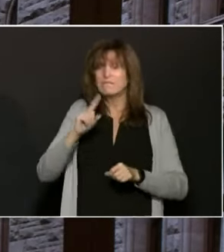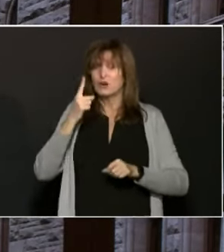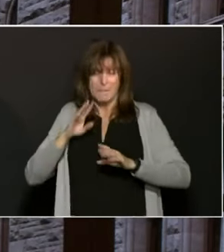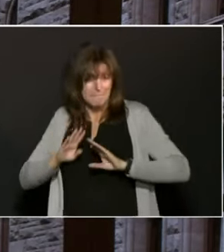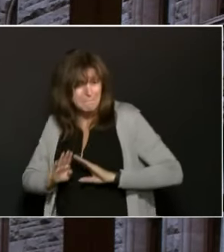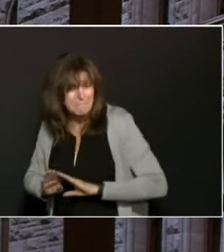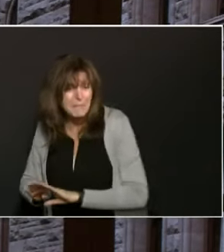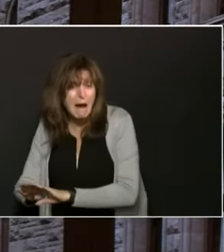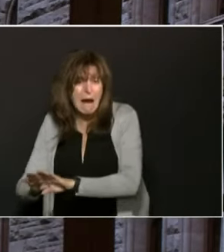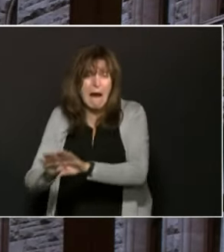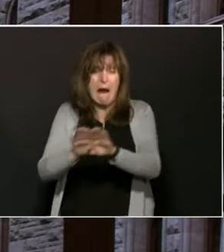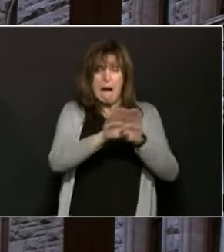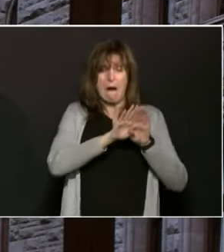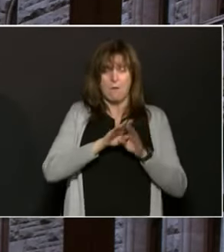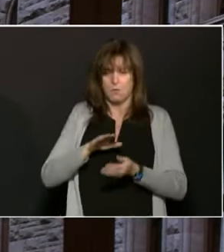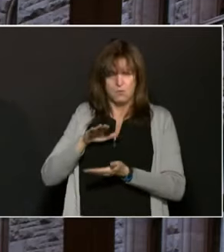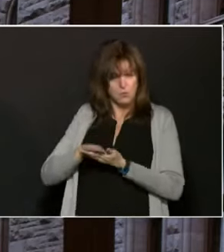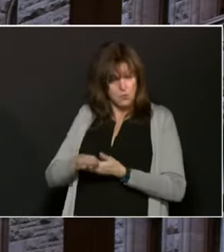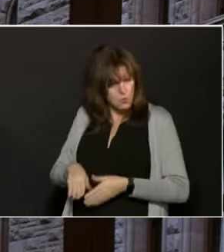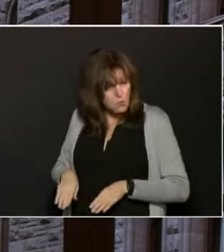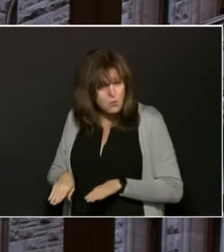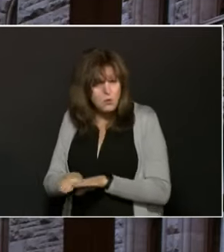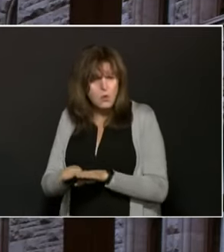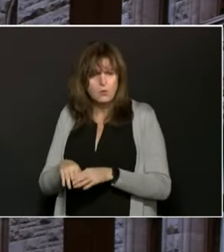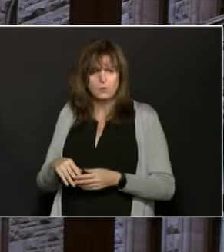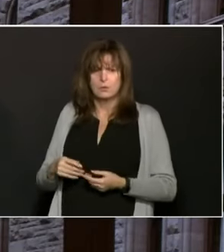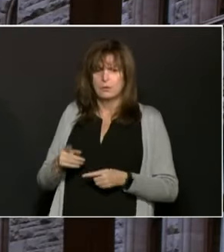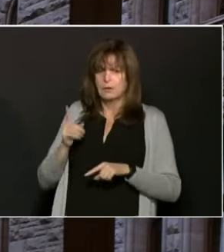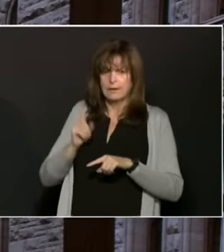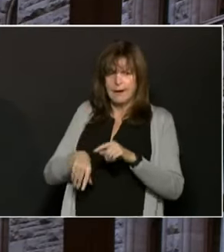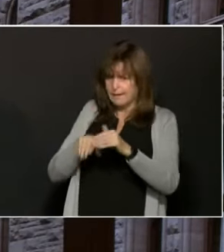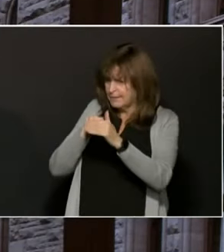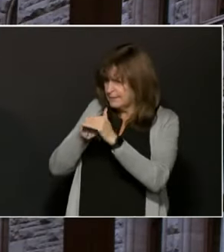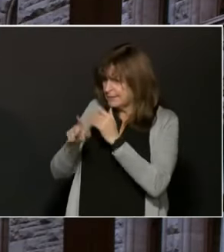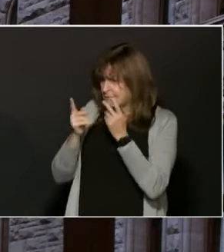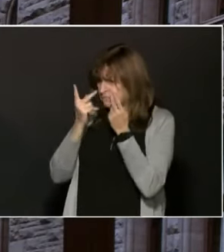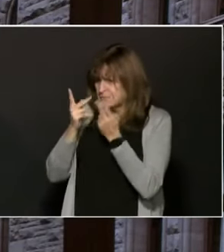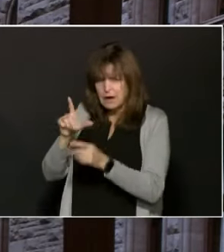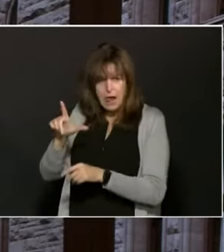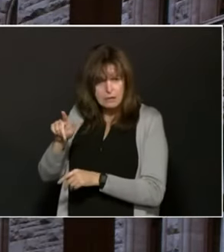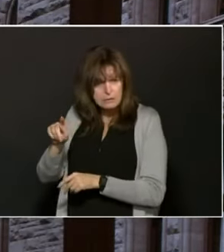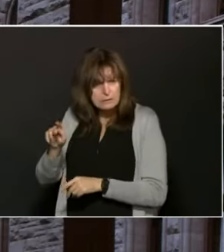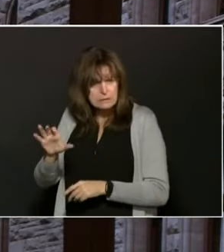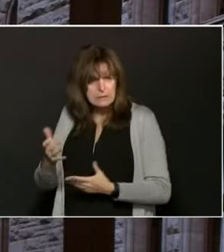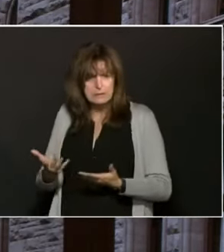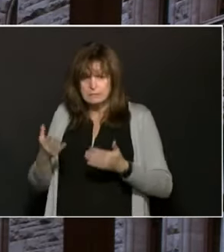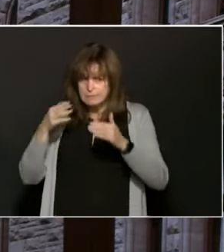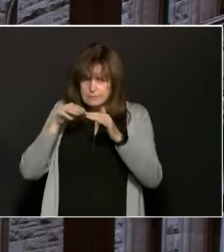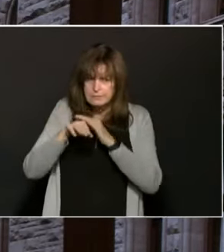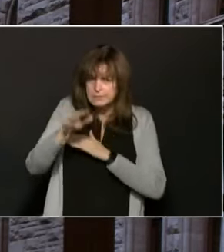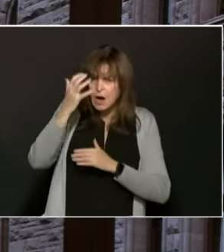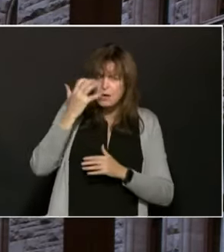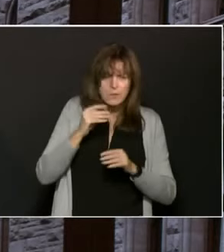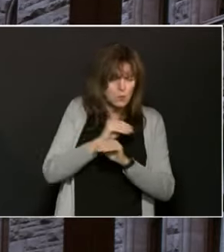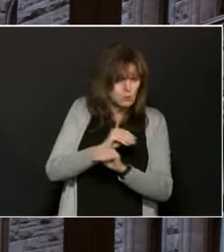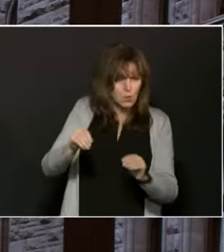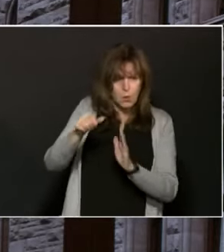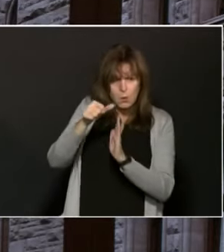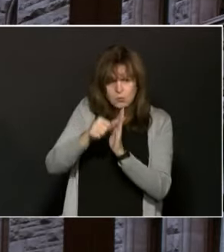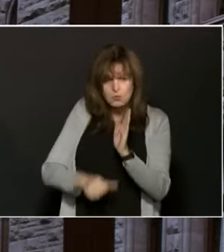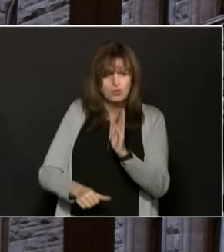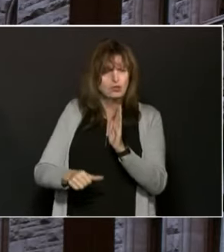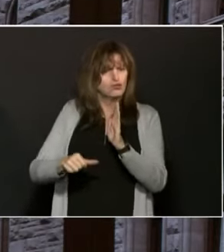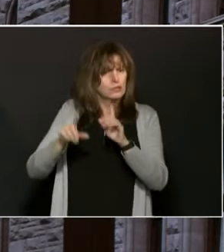visitors. Hospitals had closed down all except critical surgeries. And ED loads and hospital loads were down